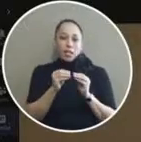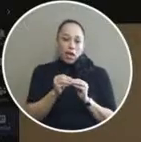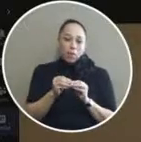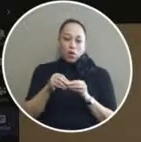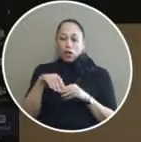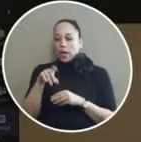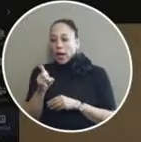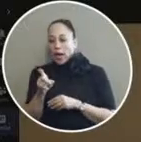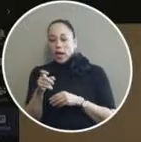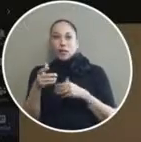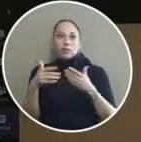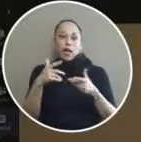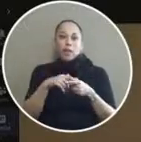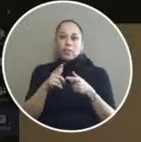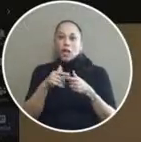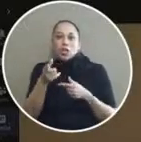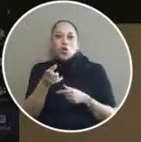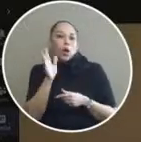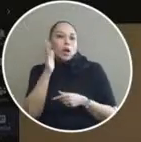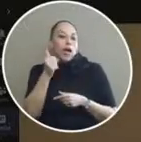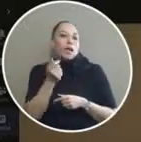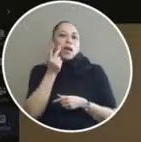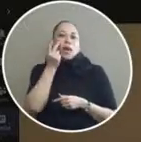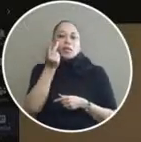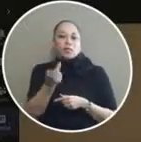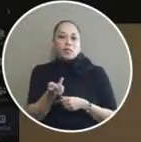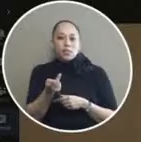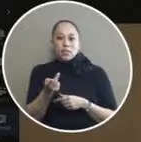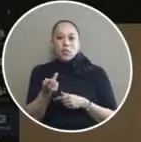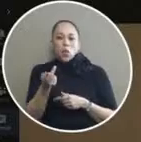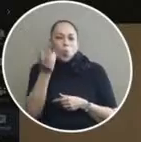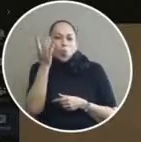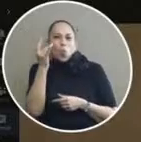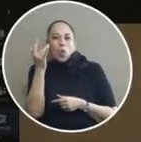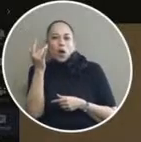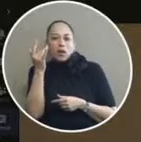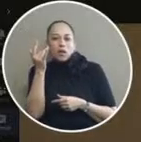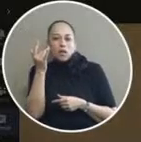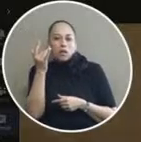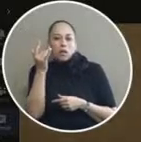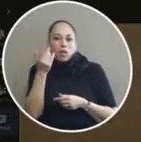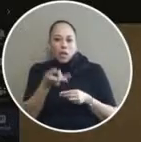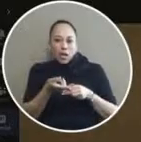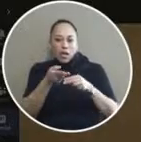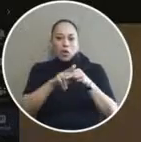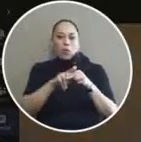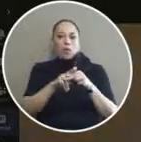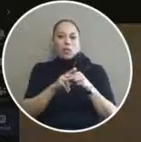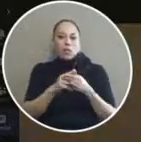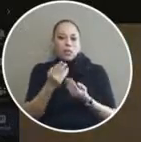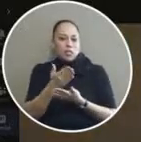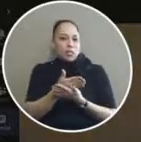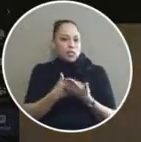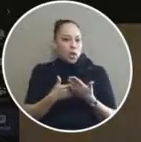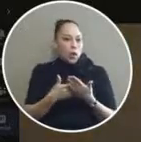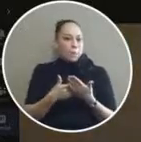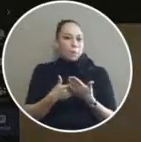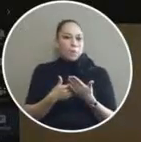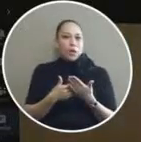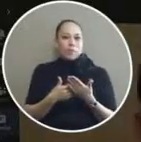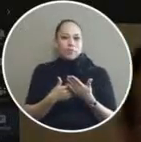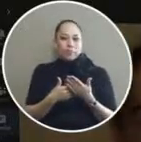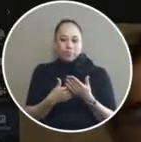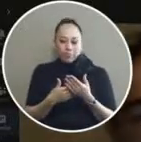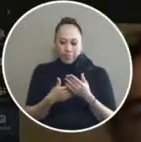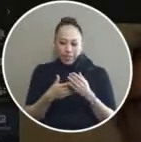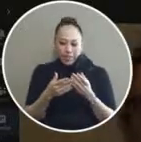X, and then you're going to see a Y increase on certain features